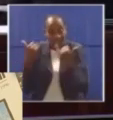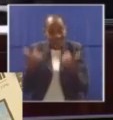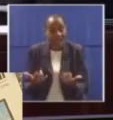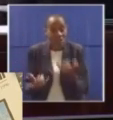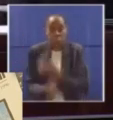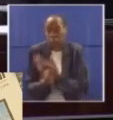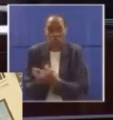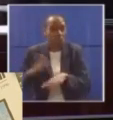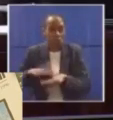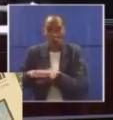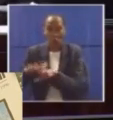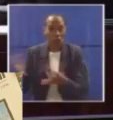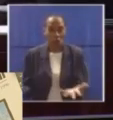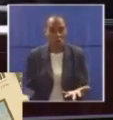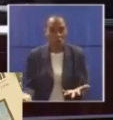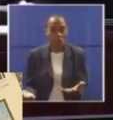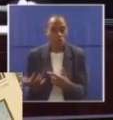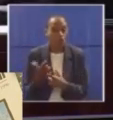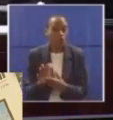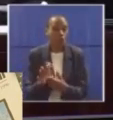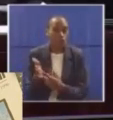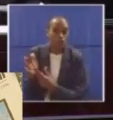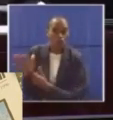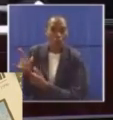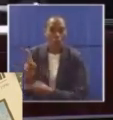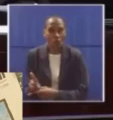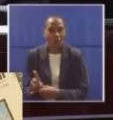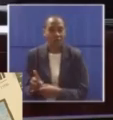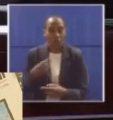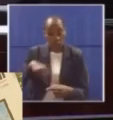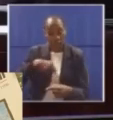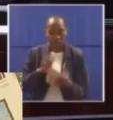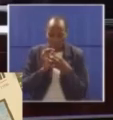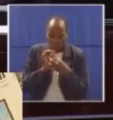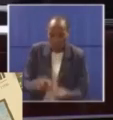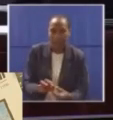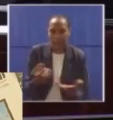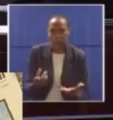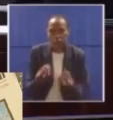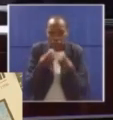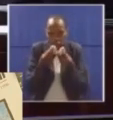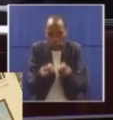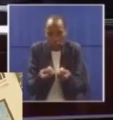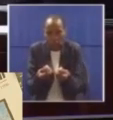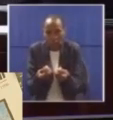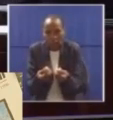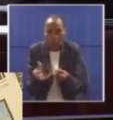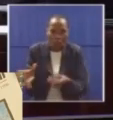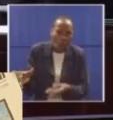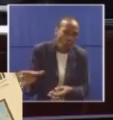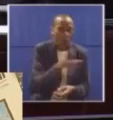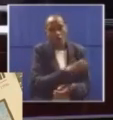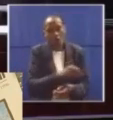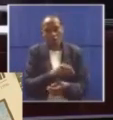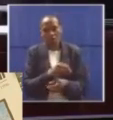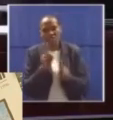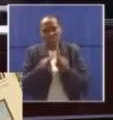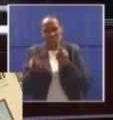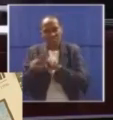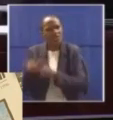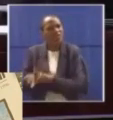now, demonstrating our total commitment to dealing with all forms of